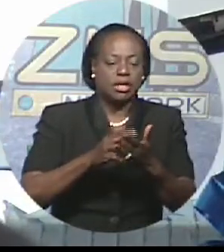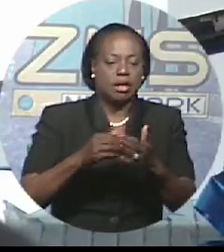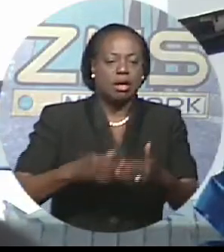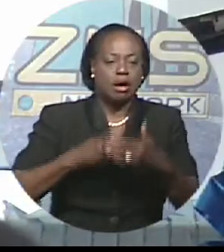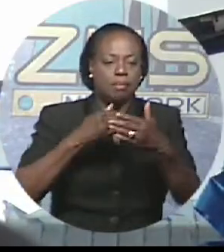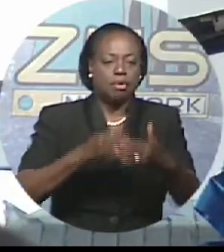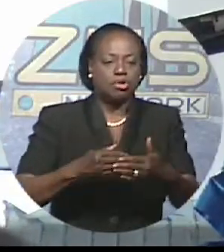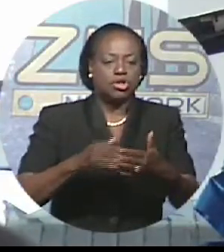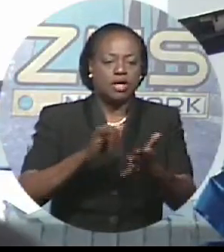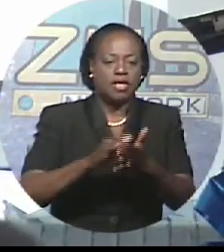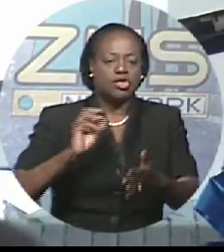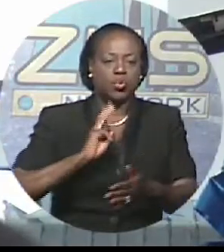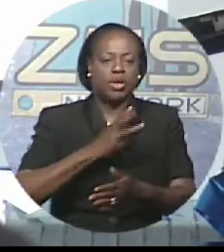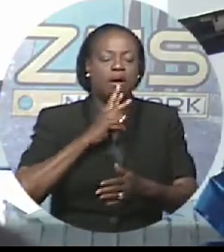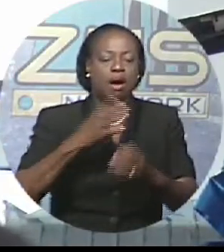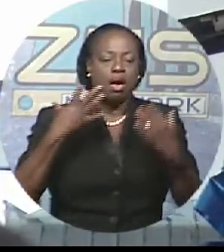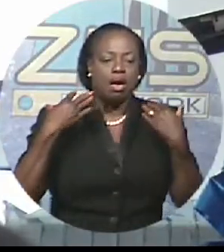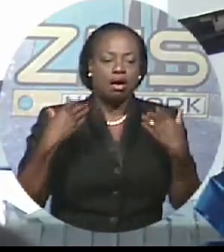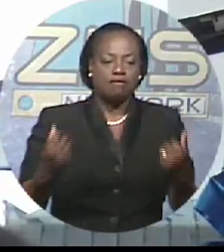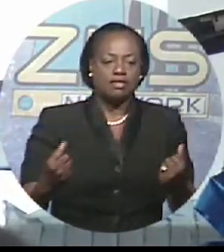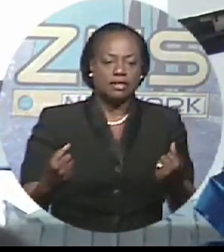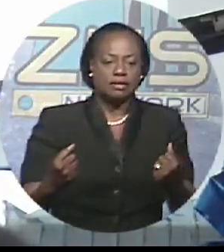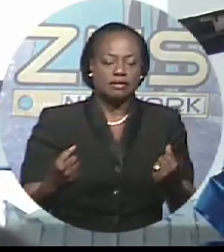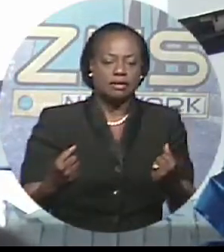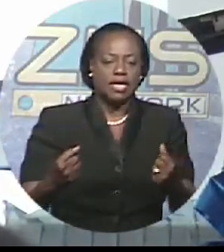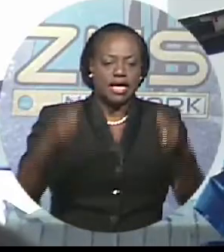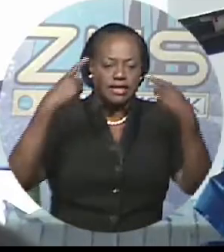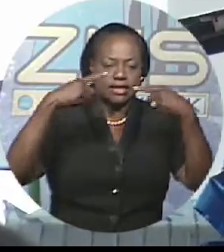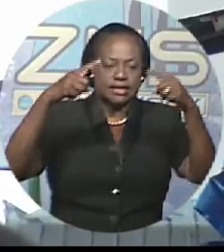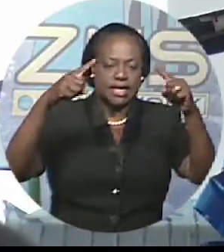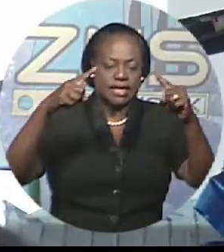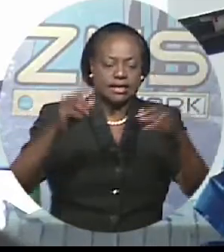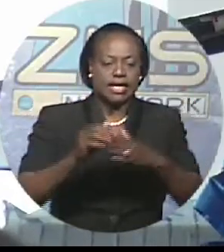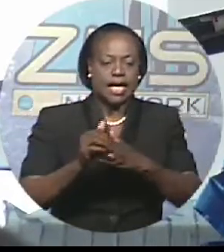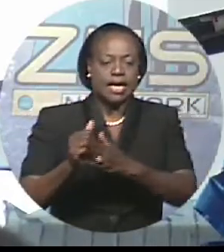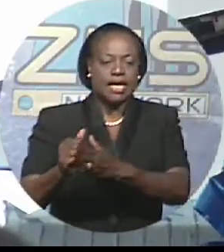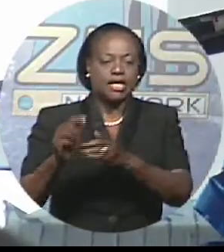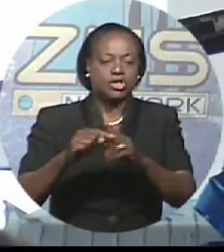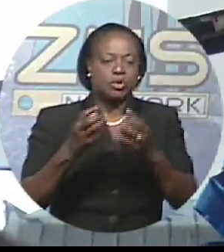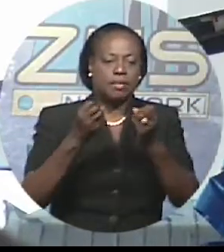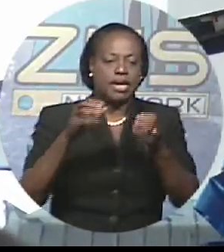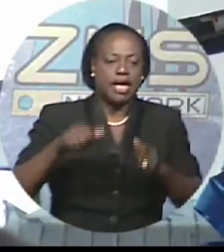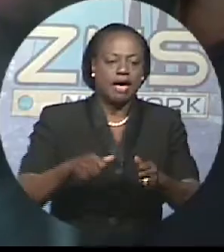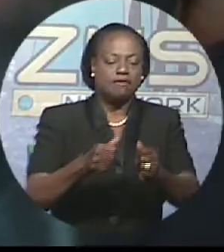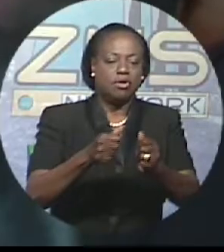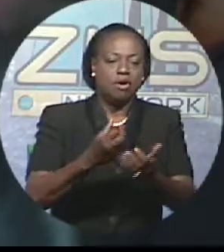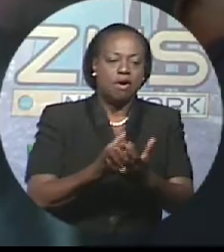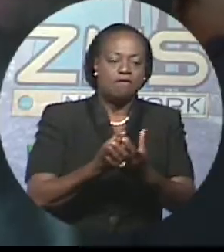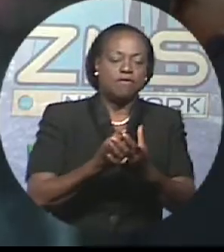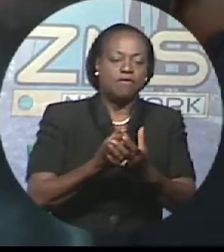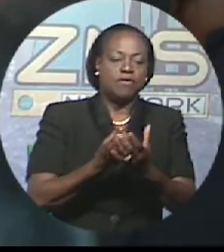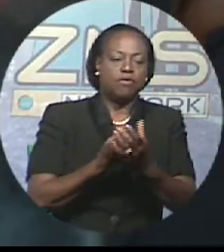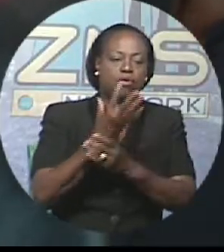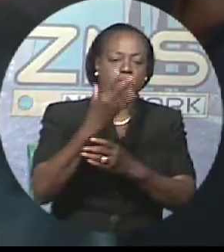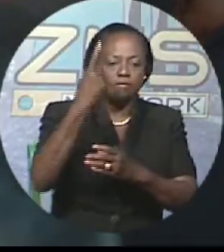agricultural renaissance has already begun with the creation of the Bahamas Agricultural and Marine Science Institute. BAMSI